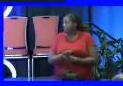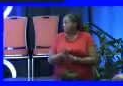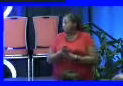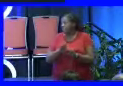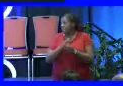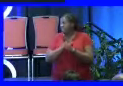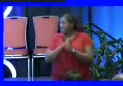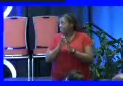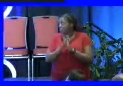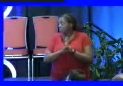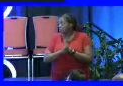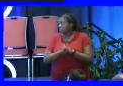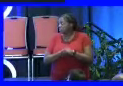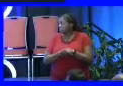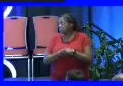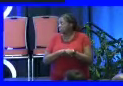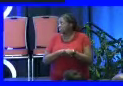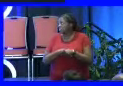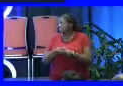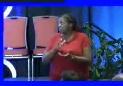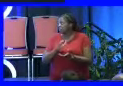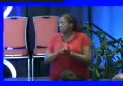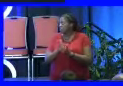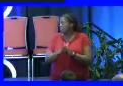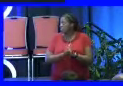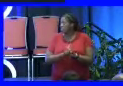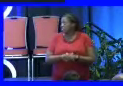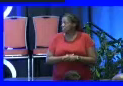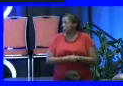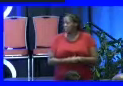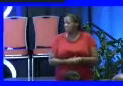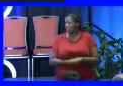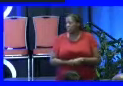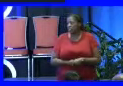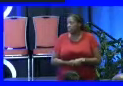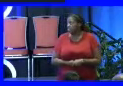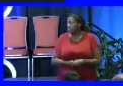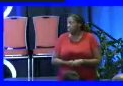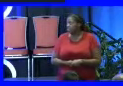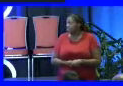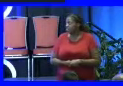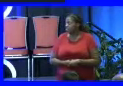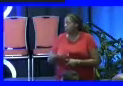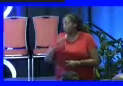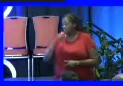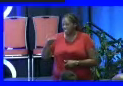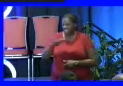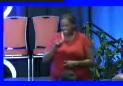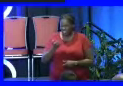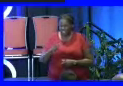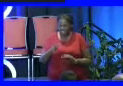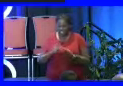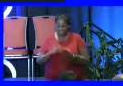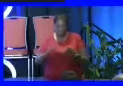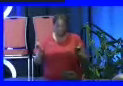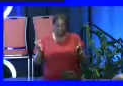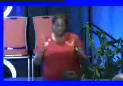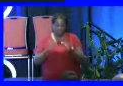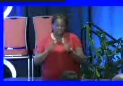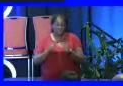our attorneys. They keep us. My wife's an attorney, so I have to. I didn't invite any of them to this convening. But I think the challenges